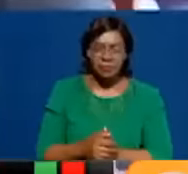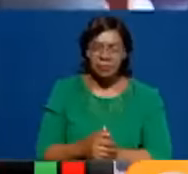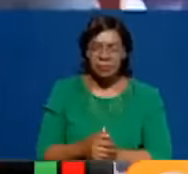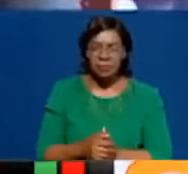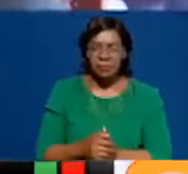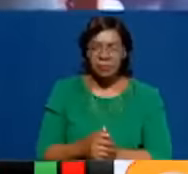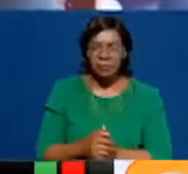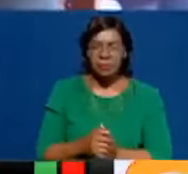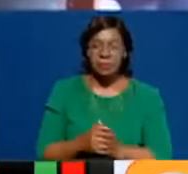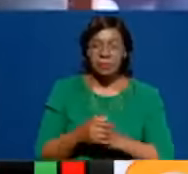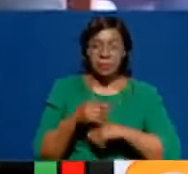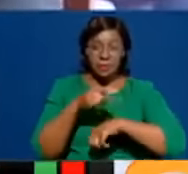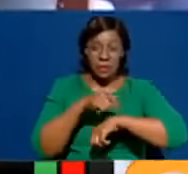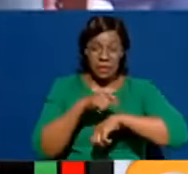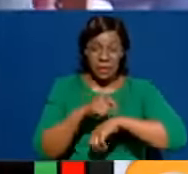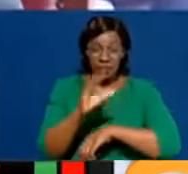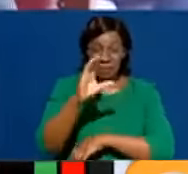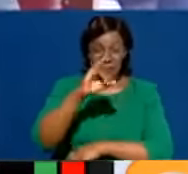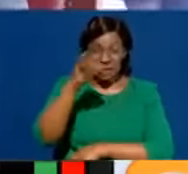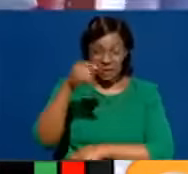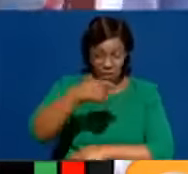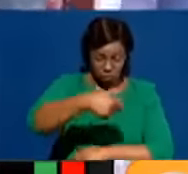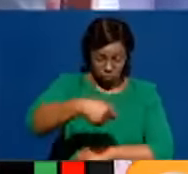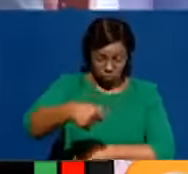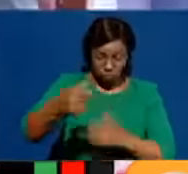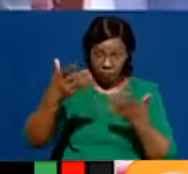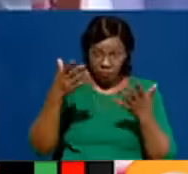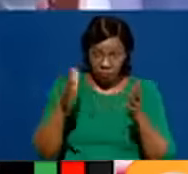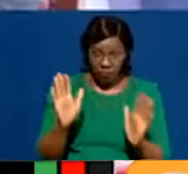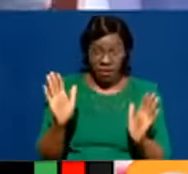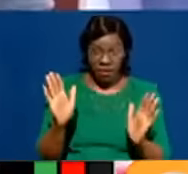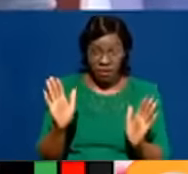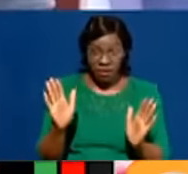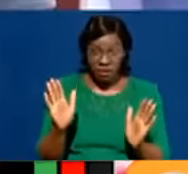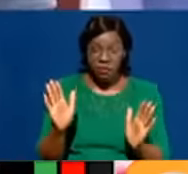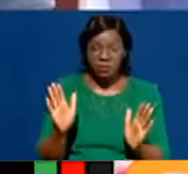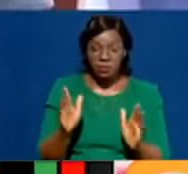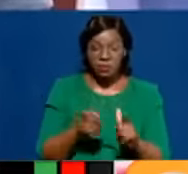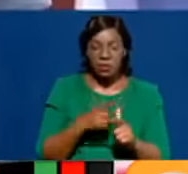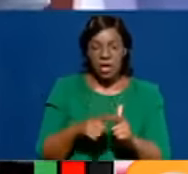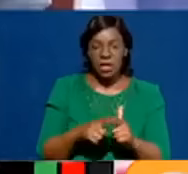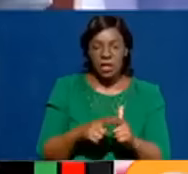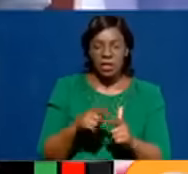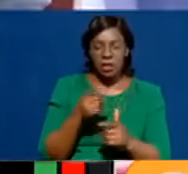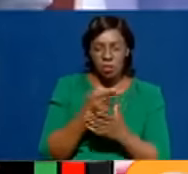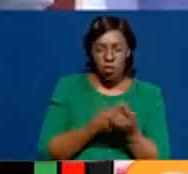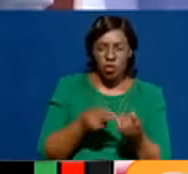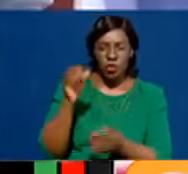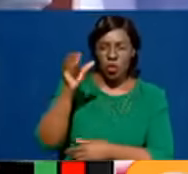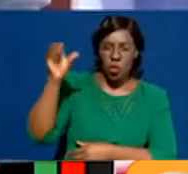Once the Chief Justice has appended her signature, the oaths are then